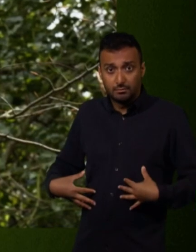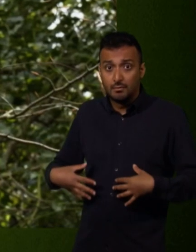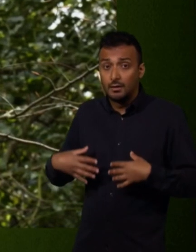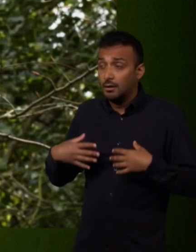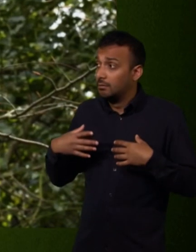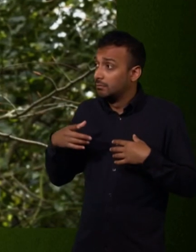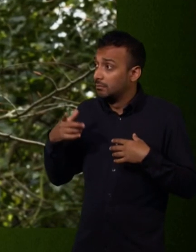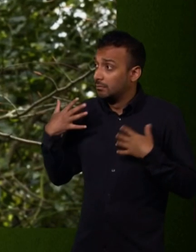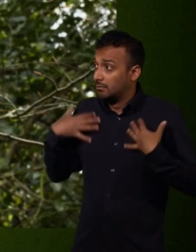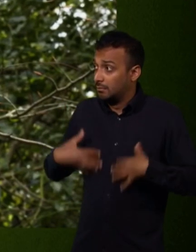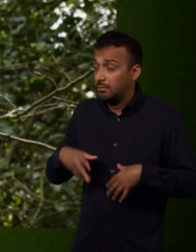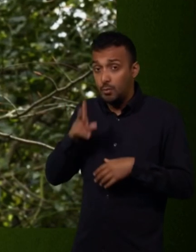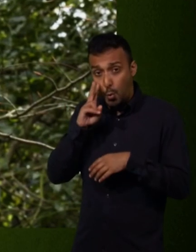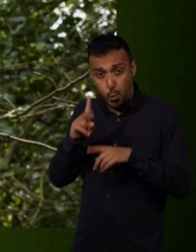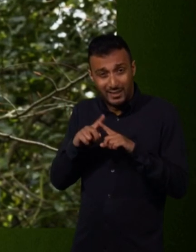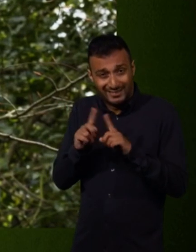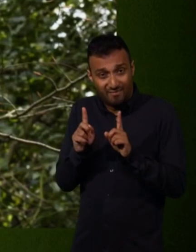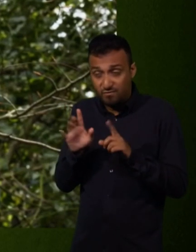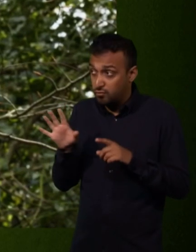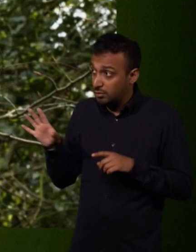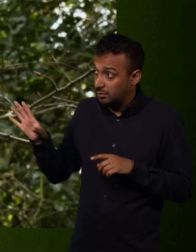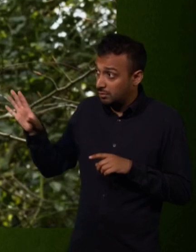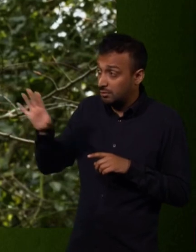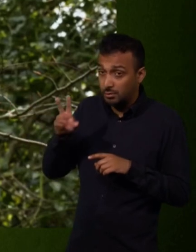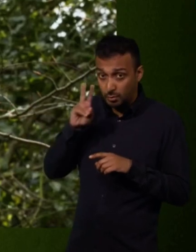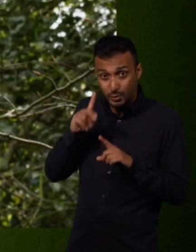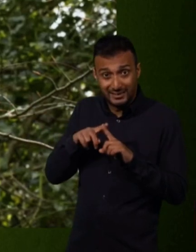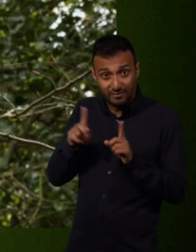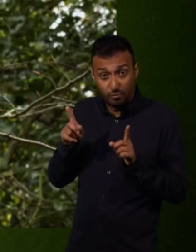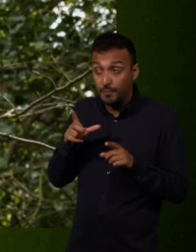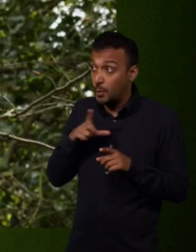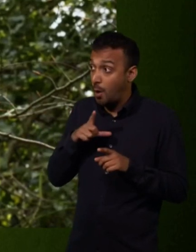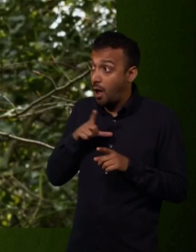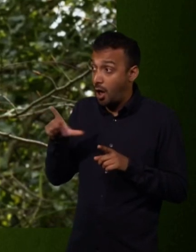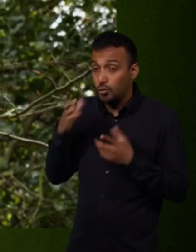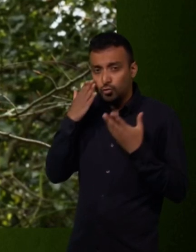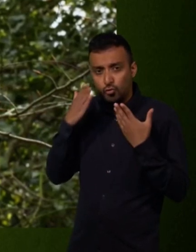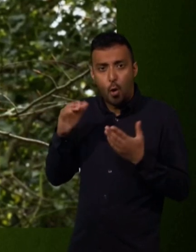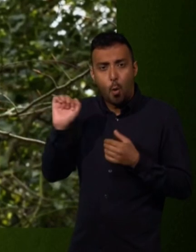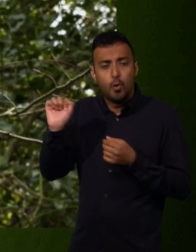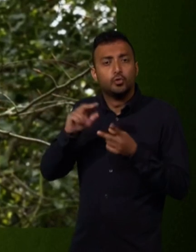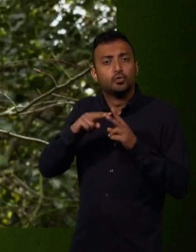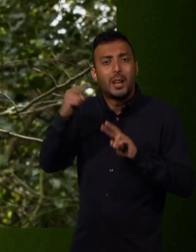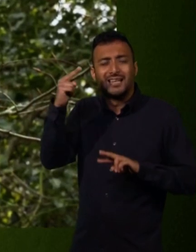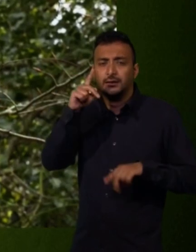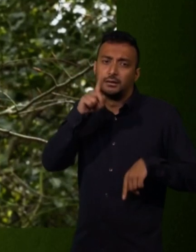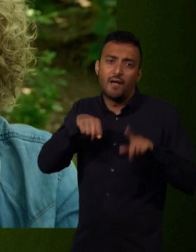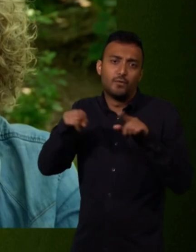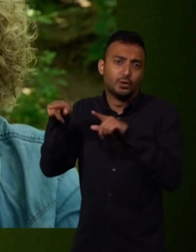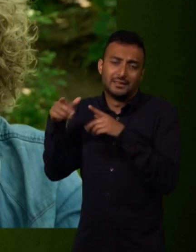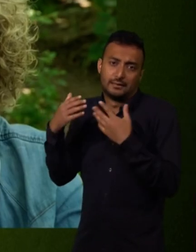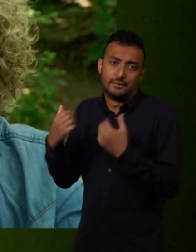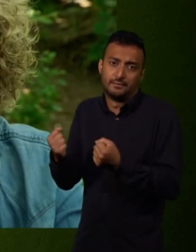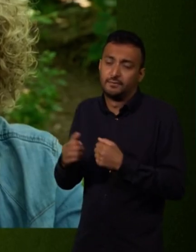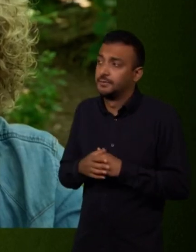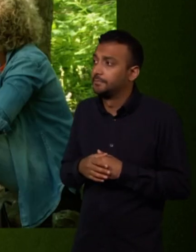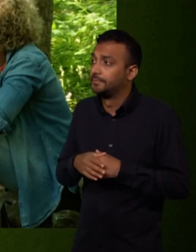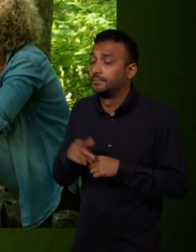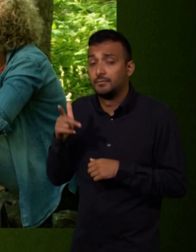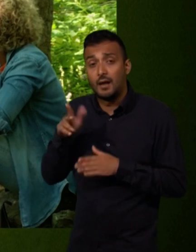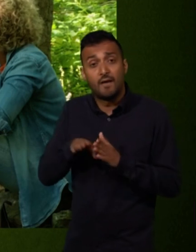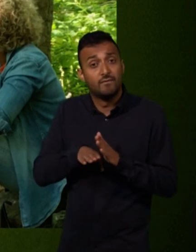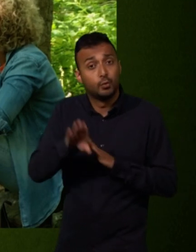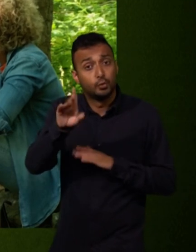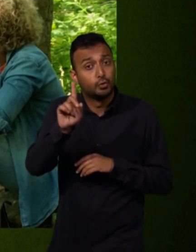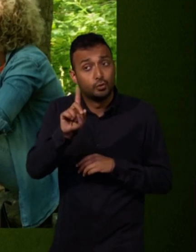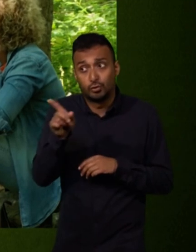structure. They look different, and that's reflecting this immense genetic diversity. So what about the future for red squirrels on Anglesey? They're